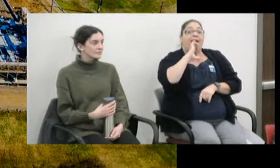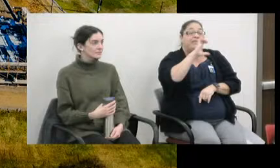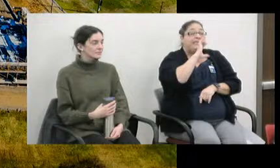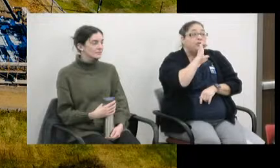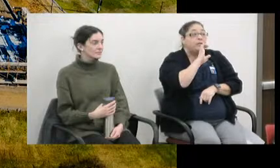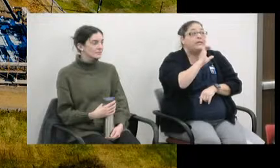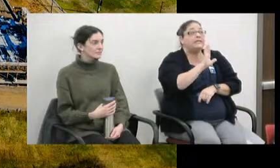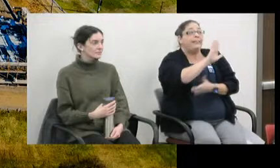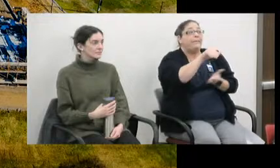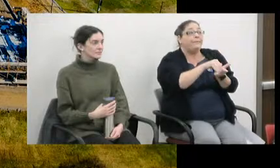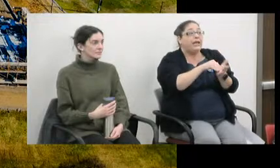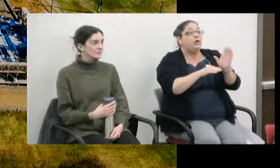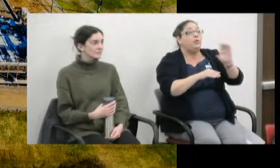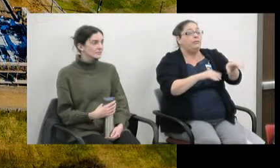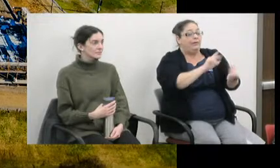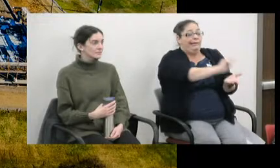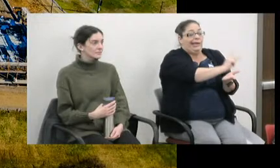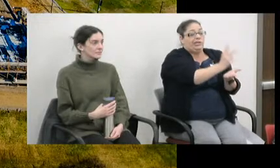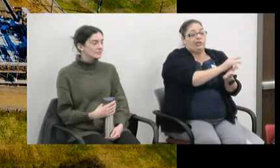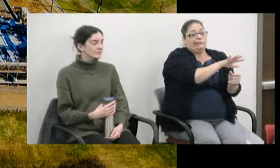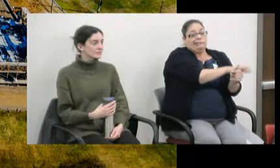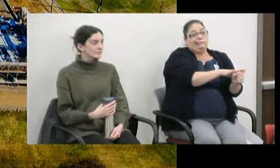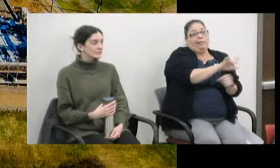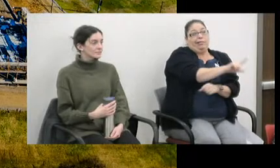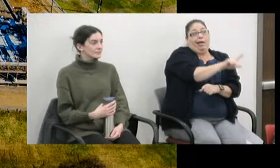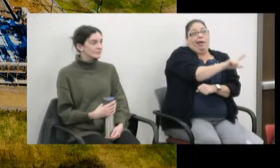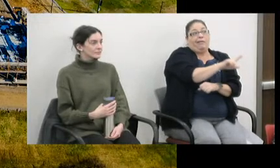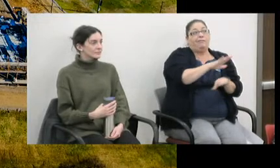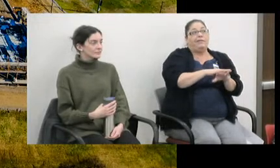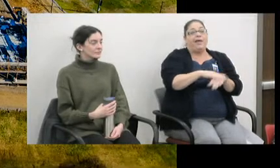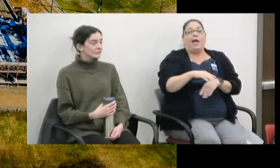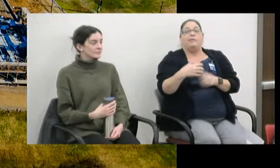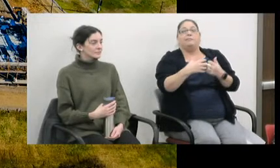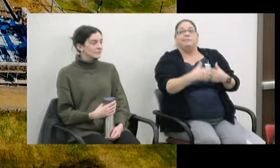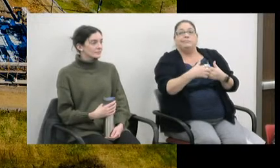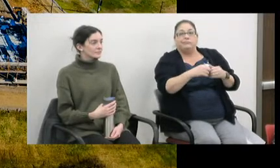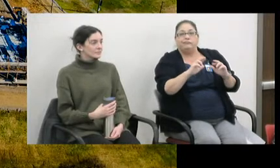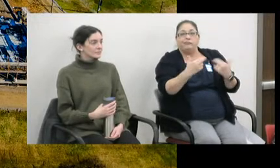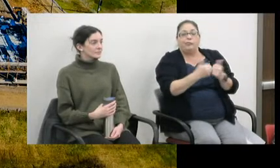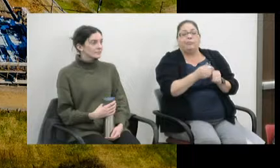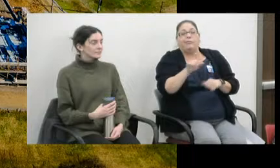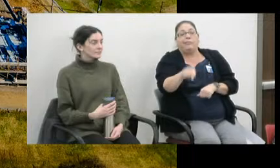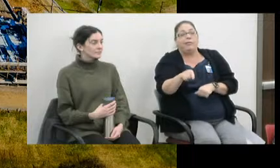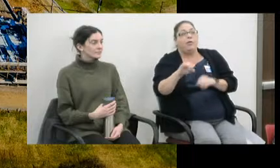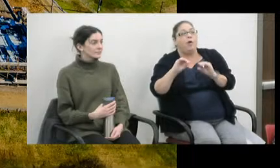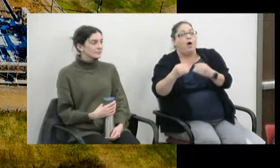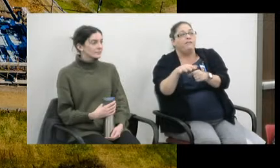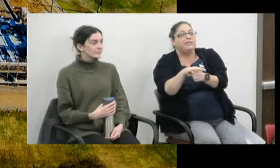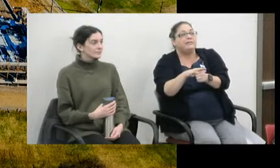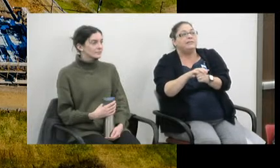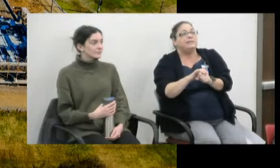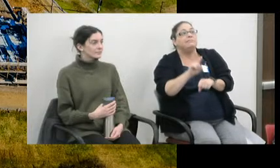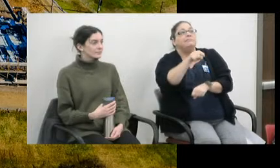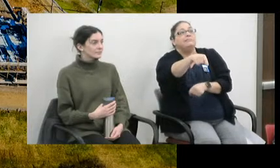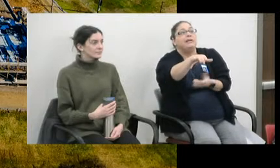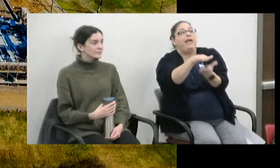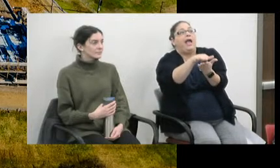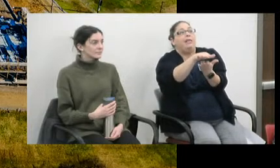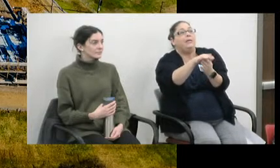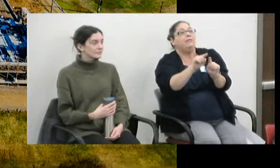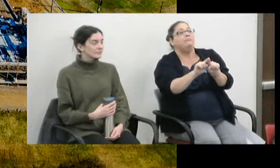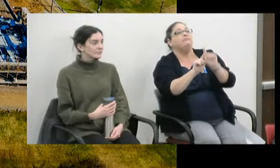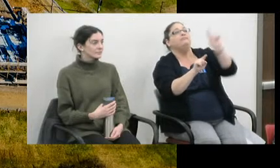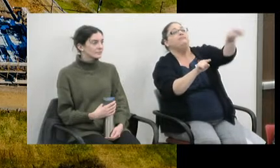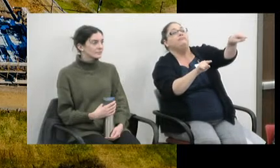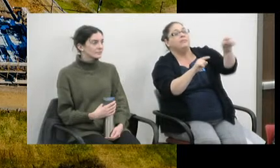cafeteria is in the middle, kitchens in this area along with mechanical rooms, offices, the academy's up here, And then this down here